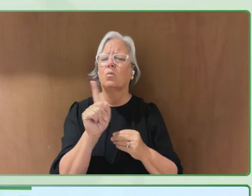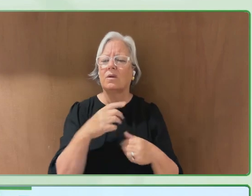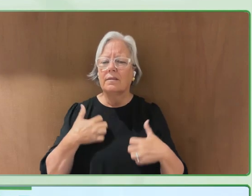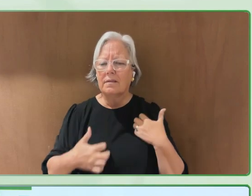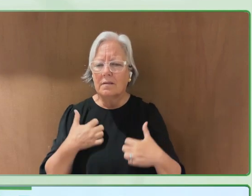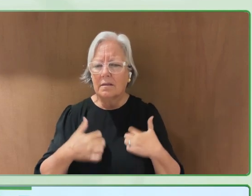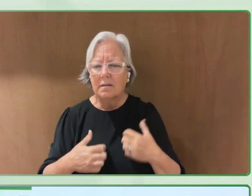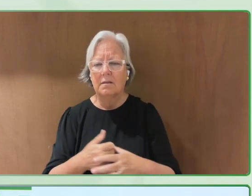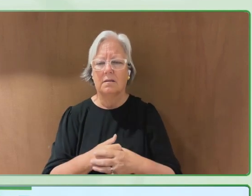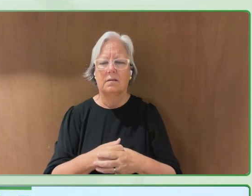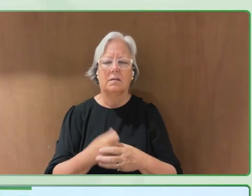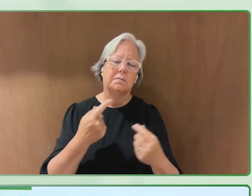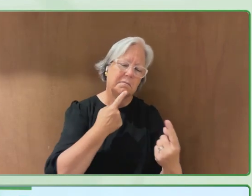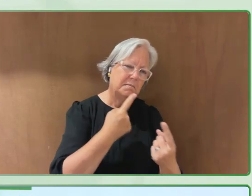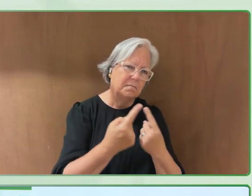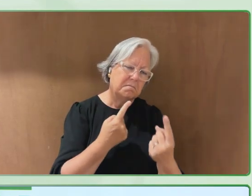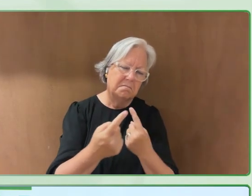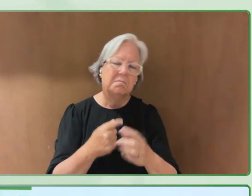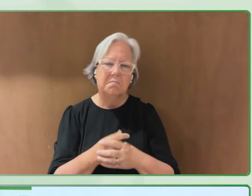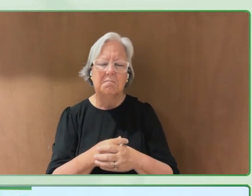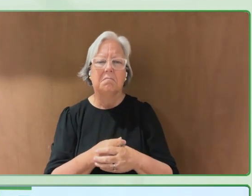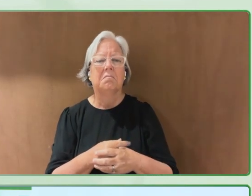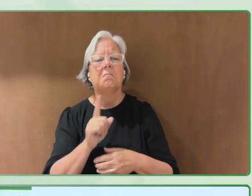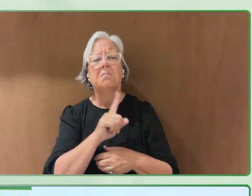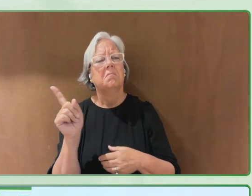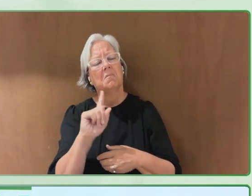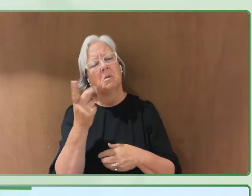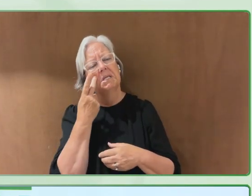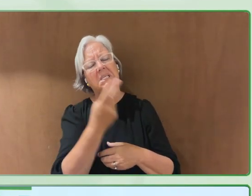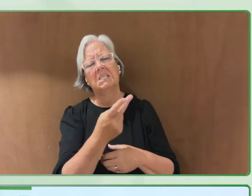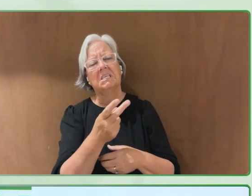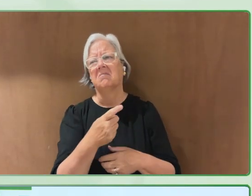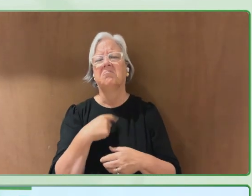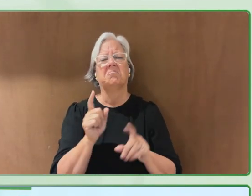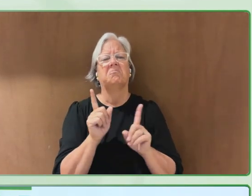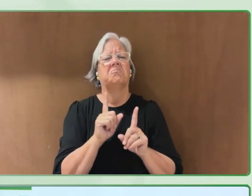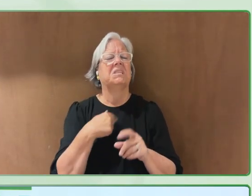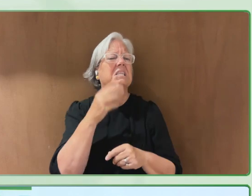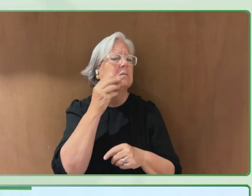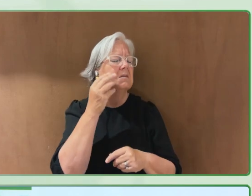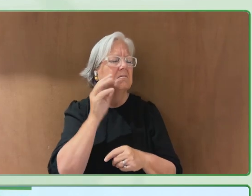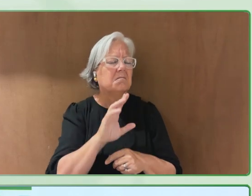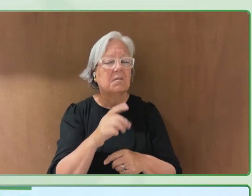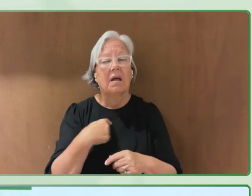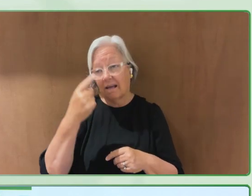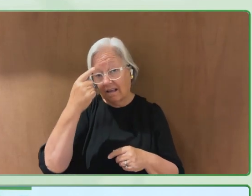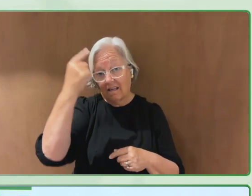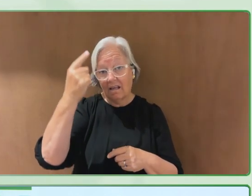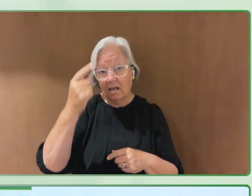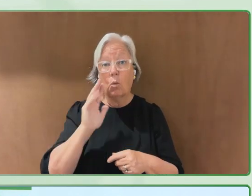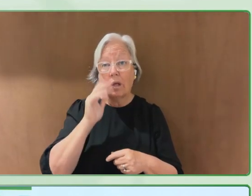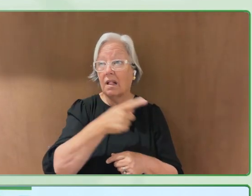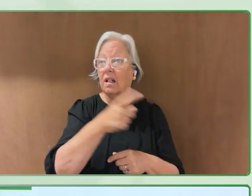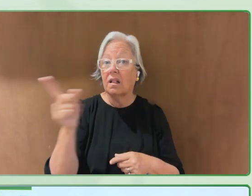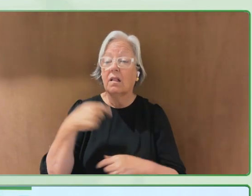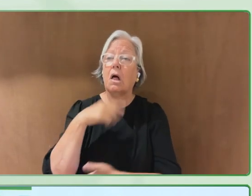said, first of all, nobody sees us as problem solvers. They think we don't have the experience. And even if we came up with an idea, would anybody even listen to us? So you know